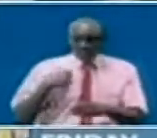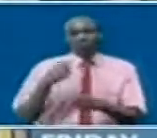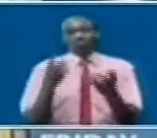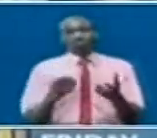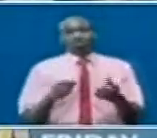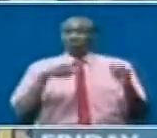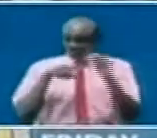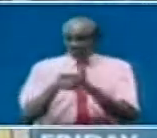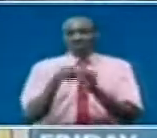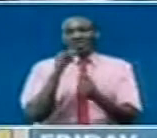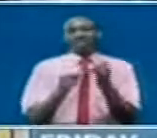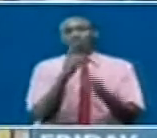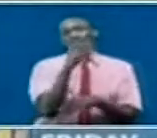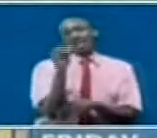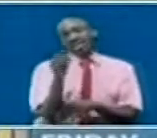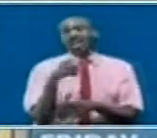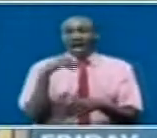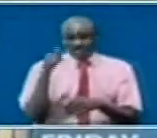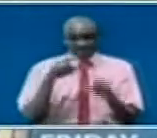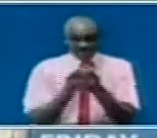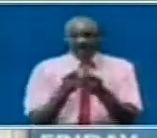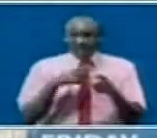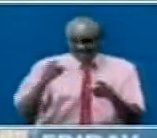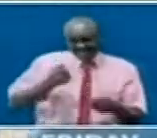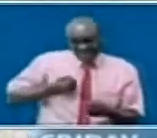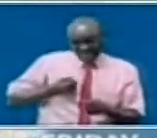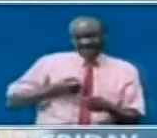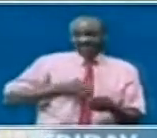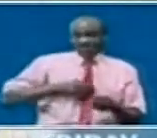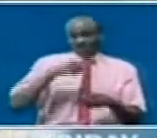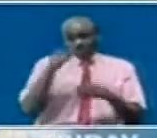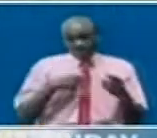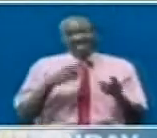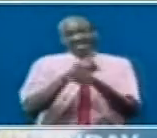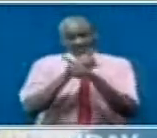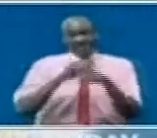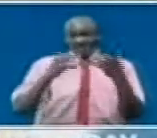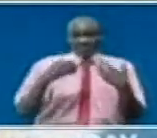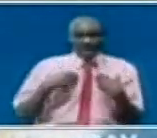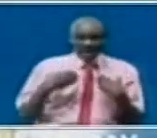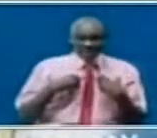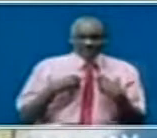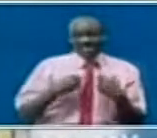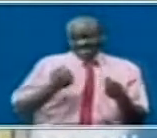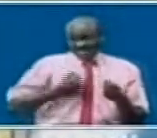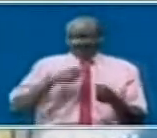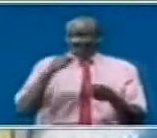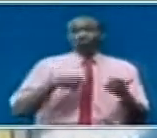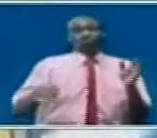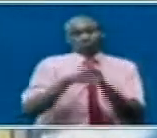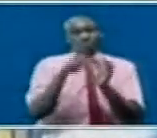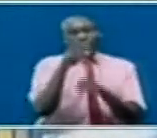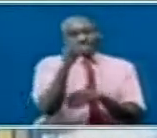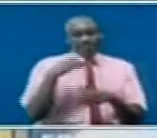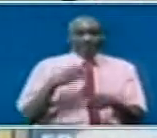sail into the last test. In girls soccer, it was an upsetting exit for favorites and defending champions Tartar Girls, who were edged out 1-0